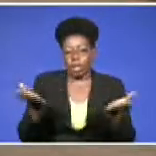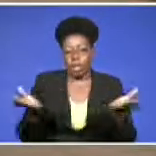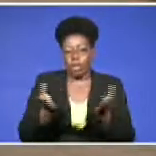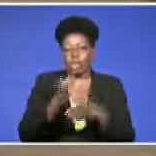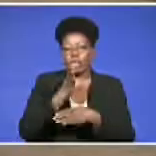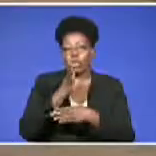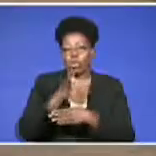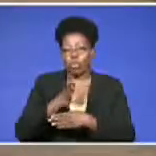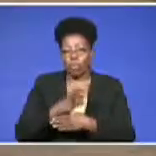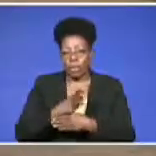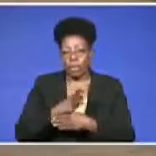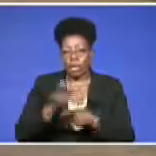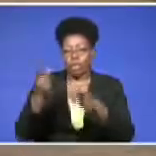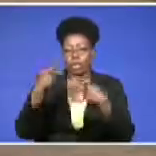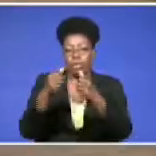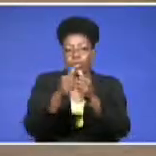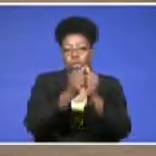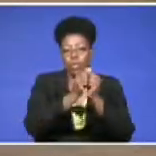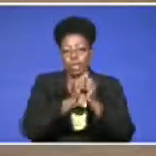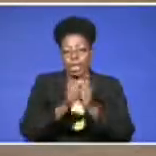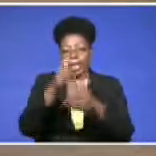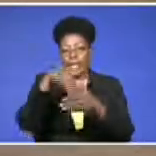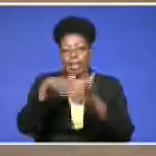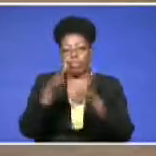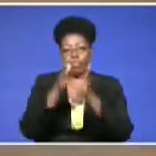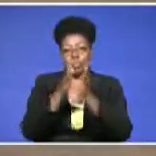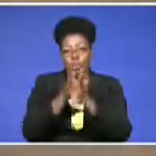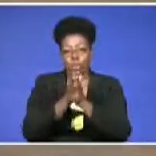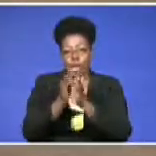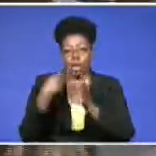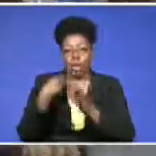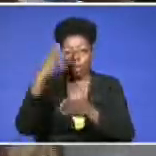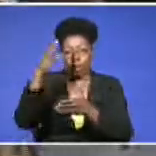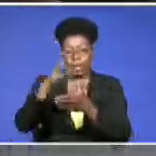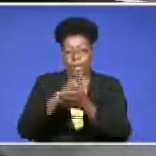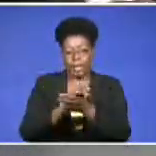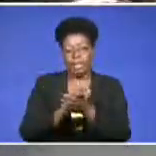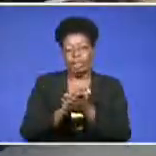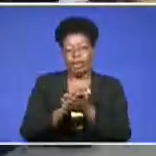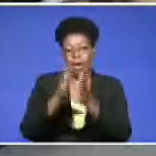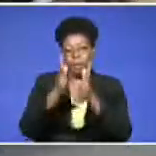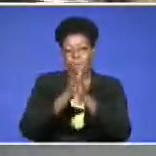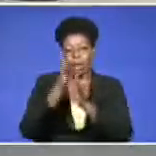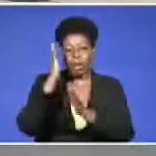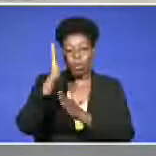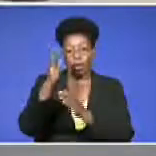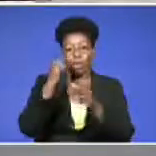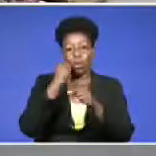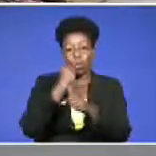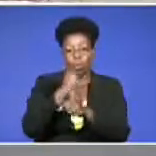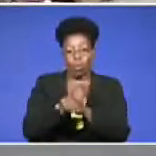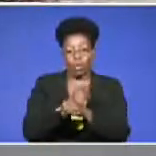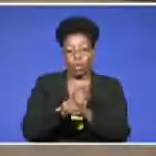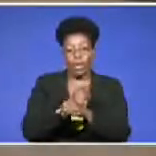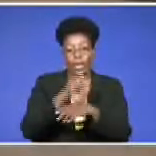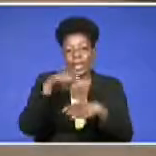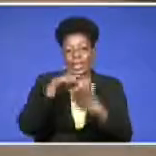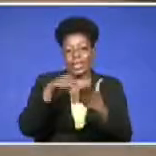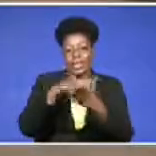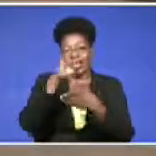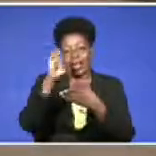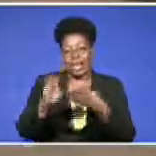women to just come together in prayer. We believe that prayer will work in this end time. We need to